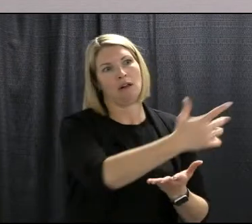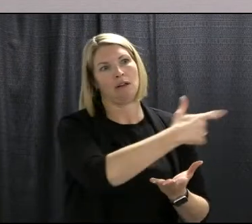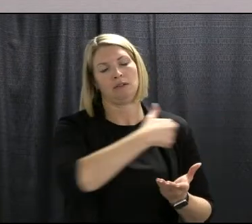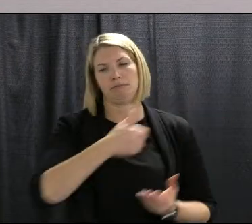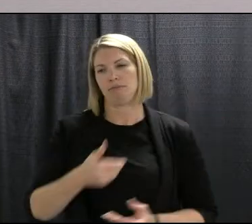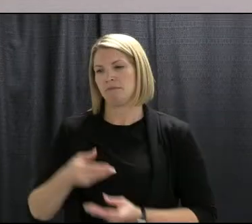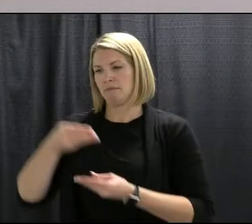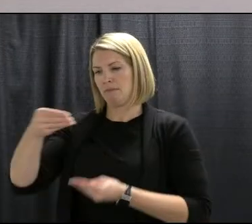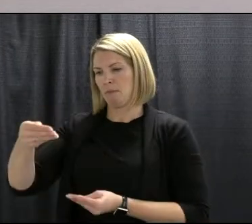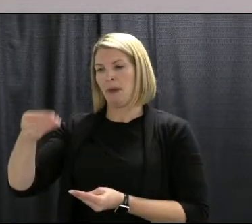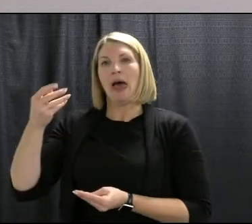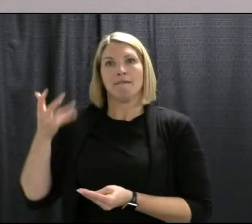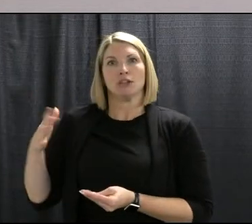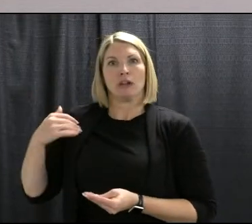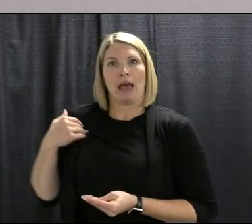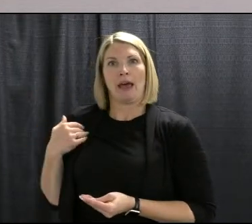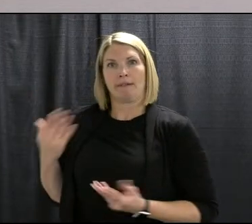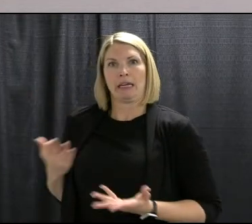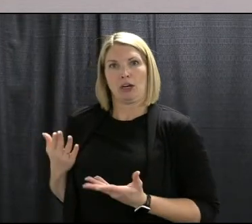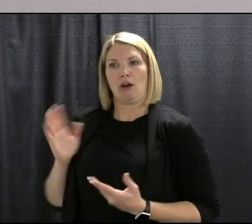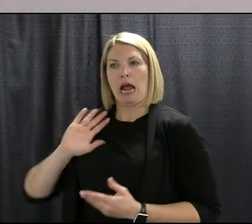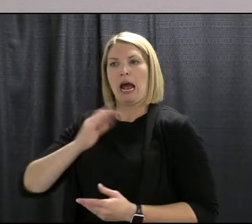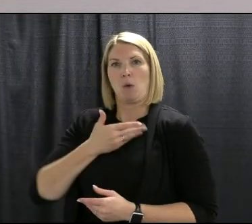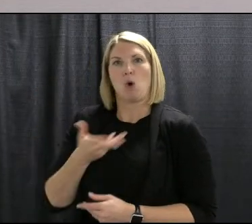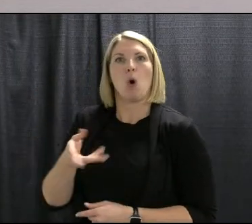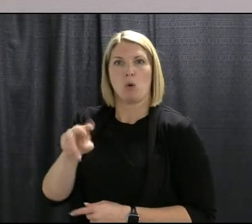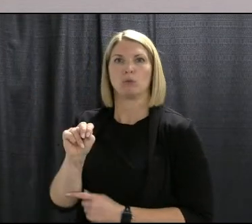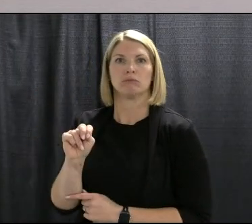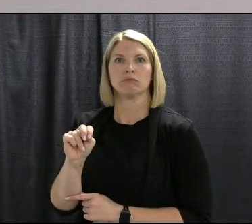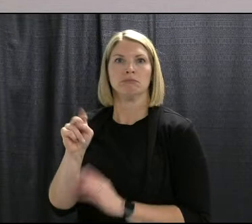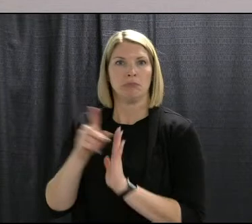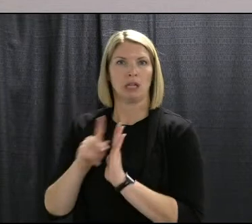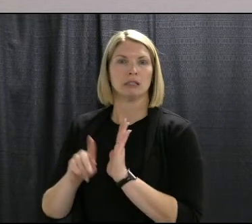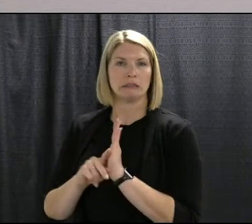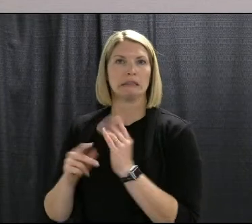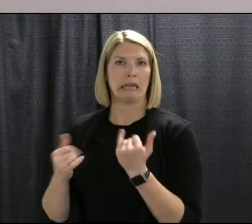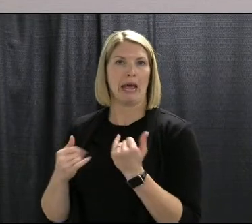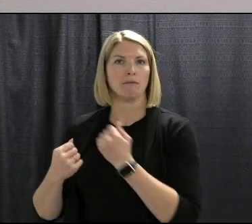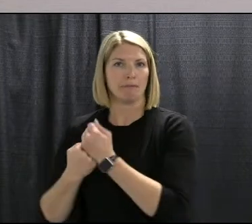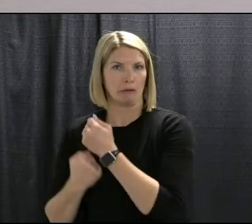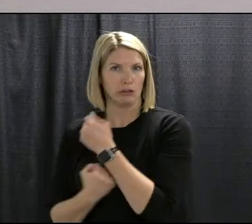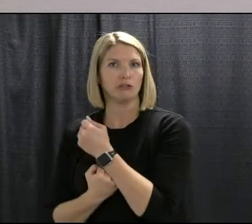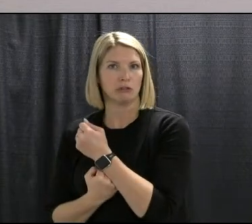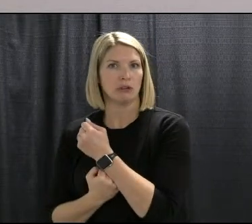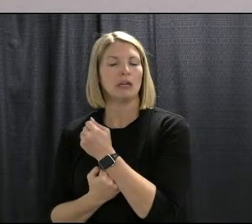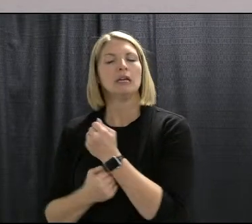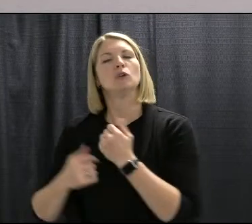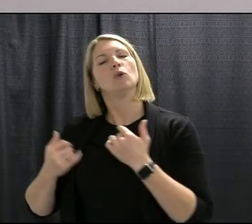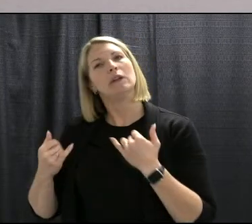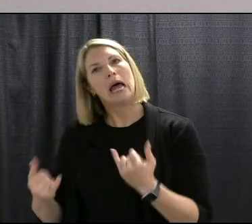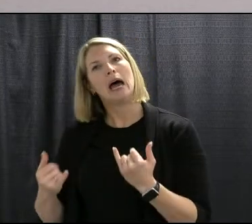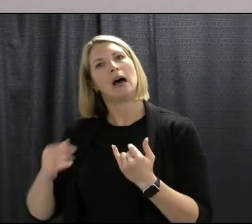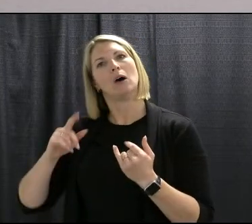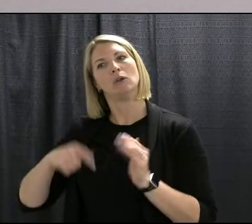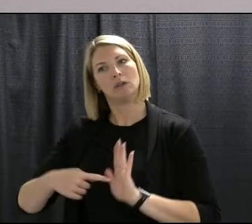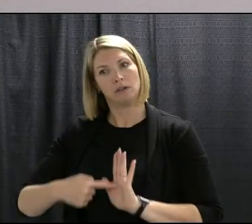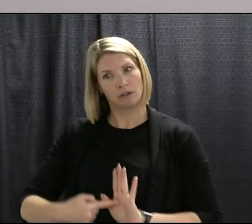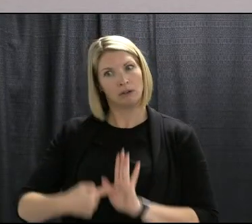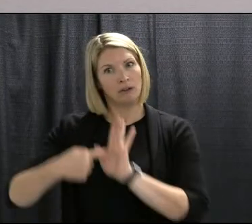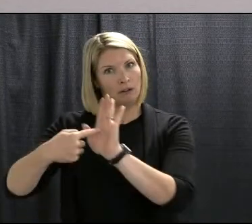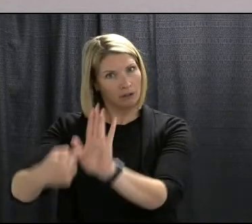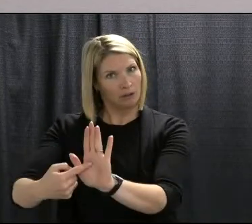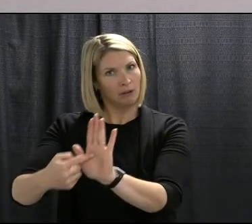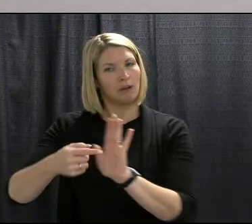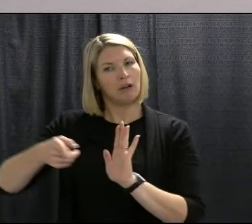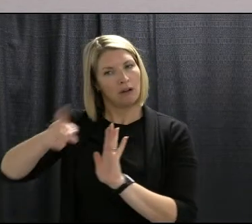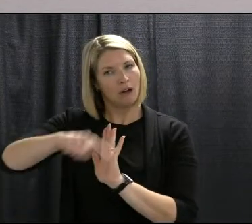forward. And I think that there will be meaningful discussions on how best to implement in